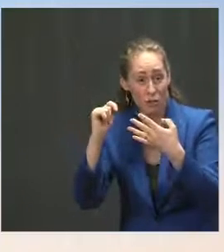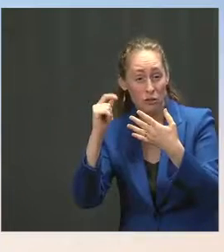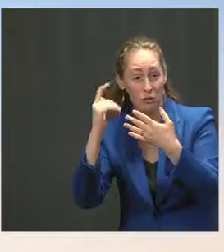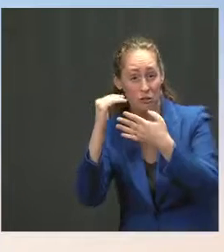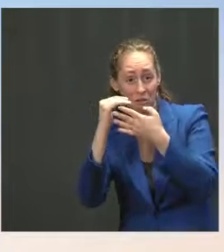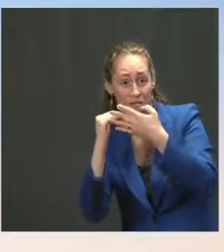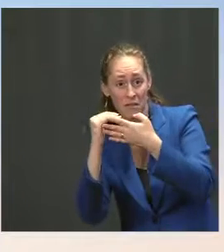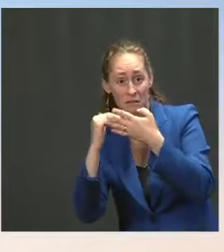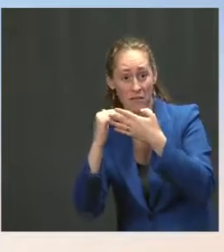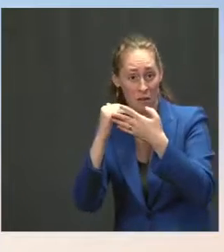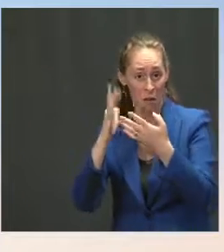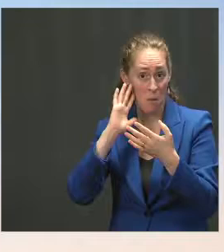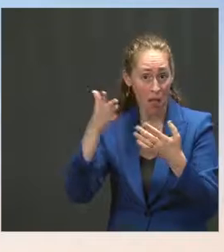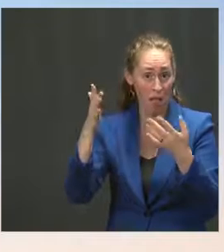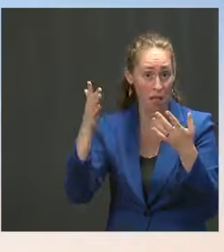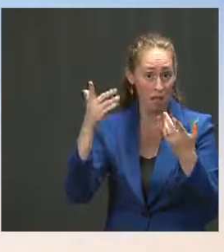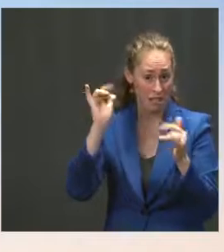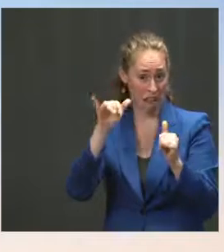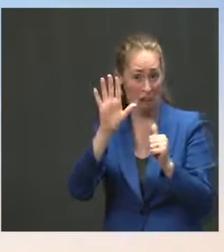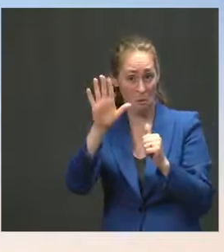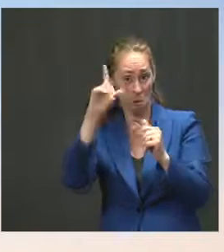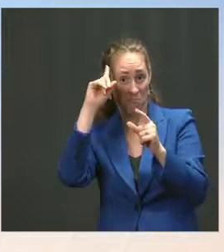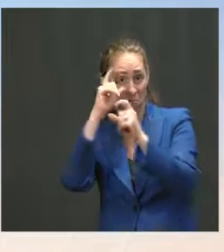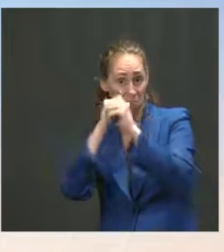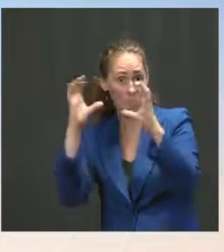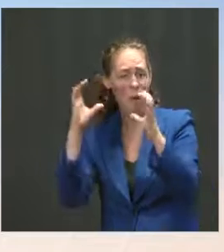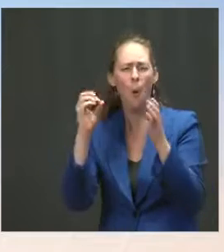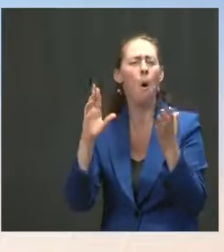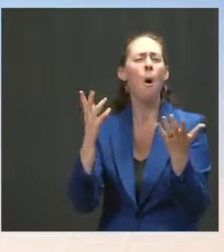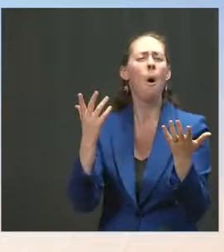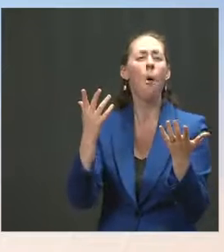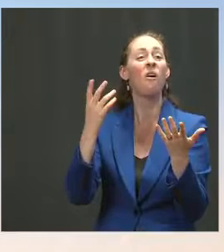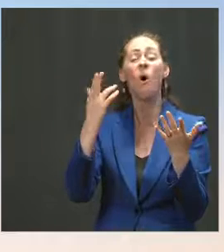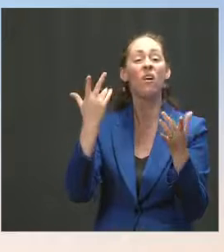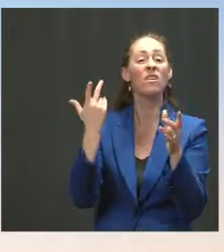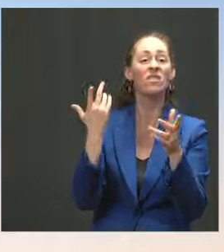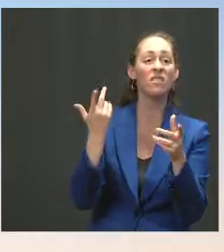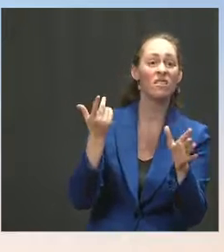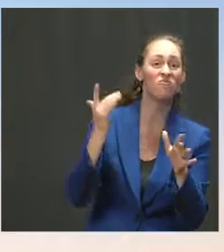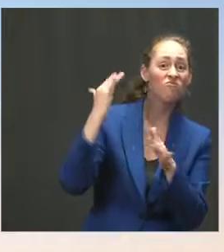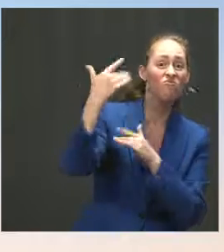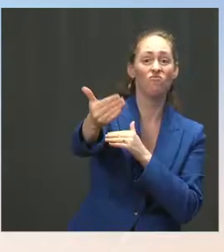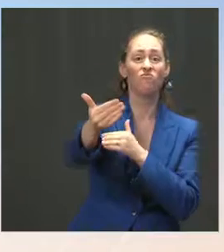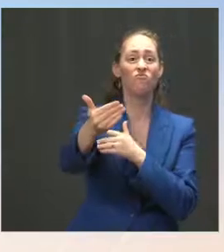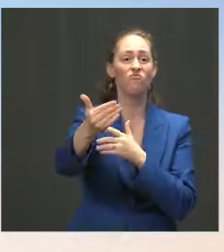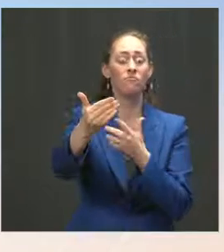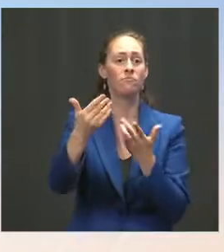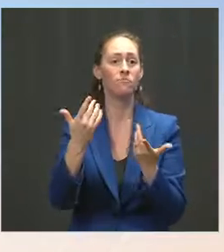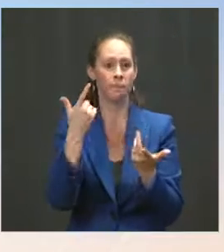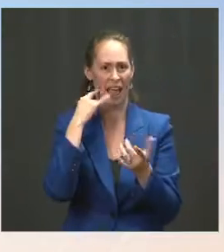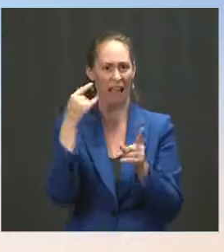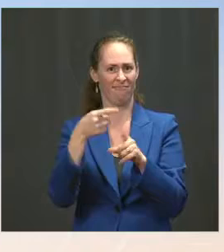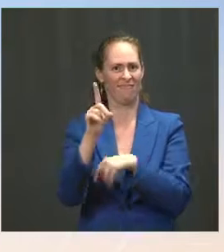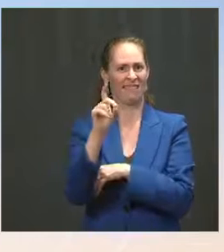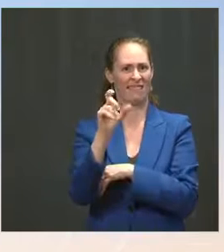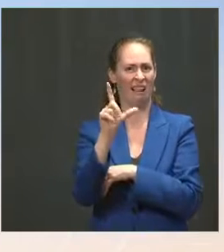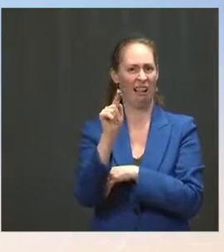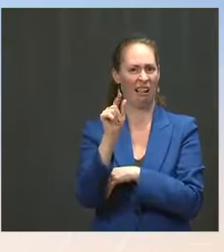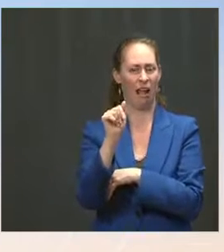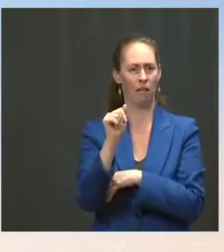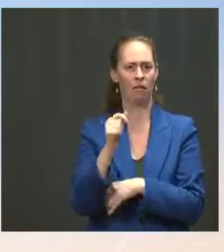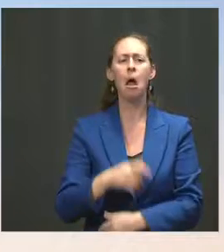expectation that employees will be coming back in the next several weeks, or has this complicated the situation given the surge of the variant? It has not complicated. We've put in